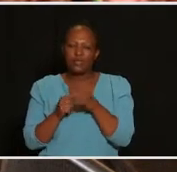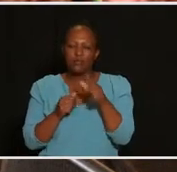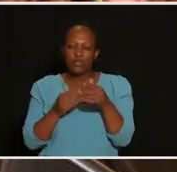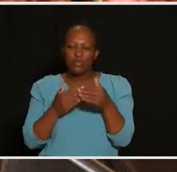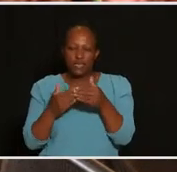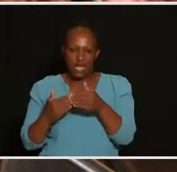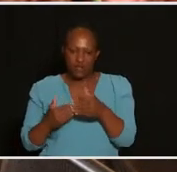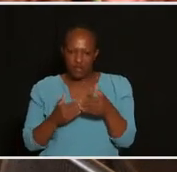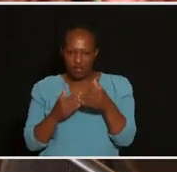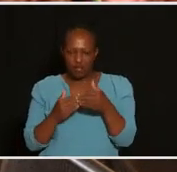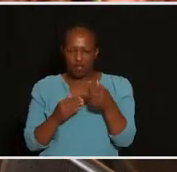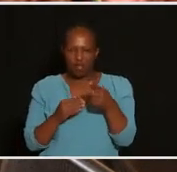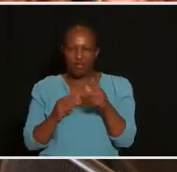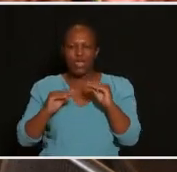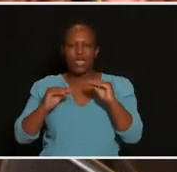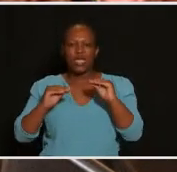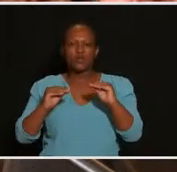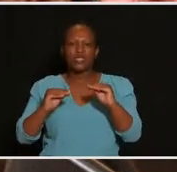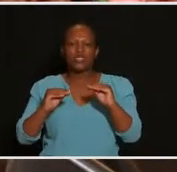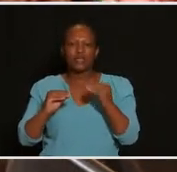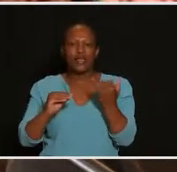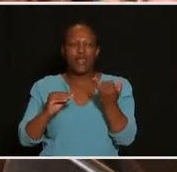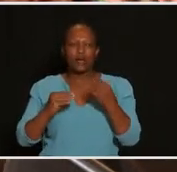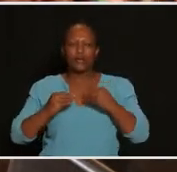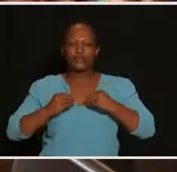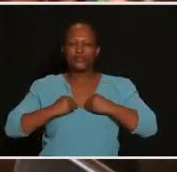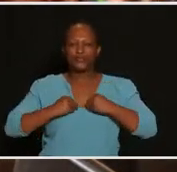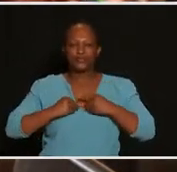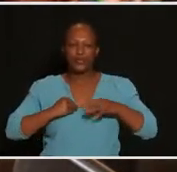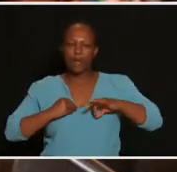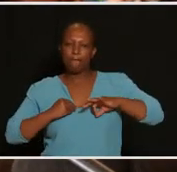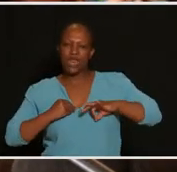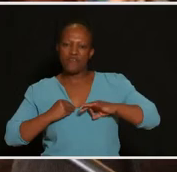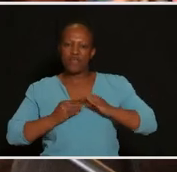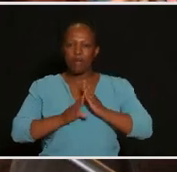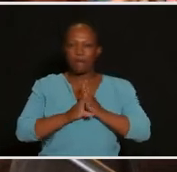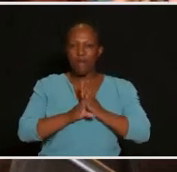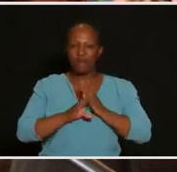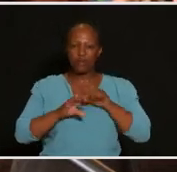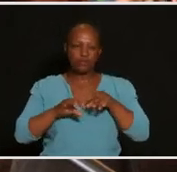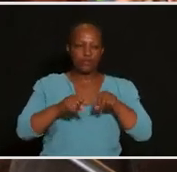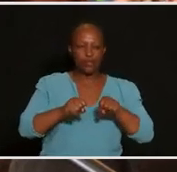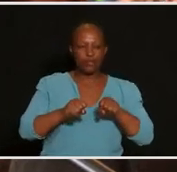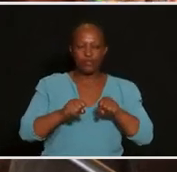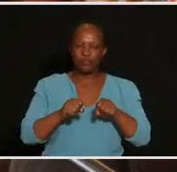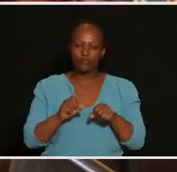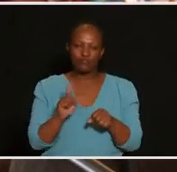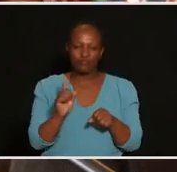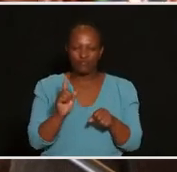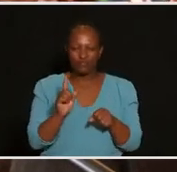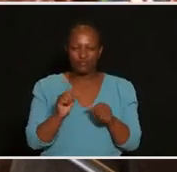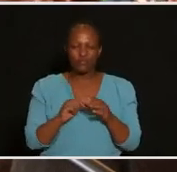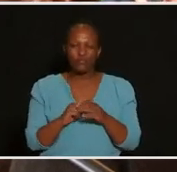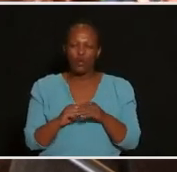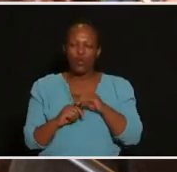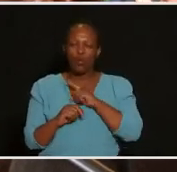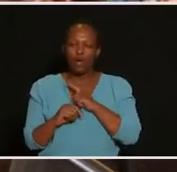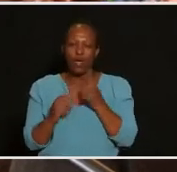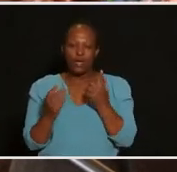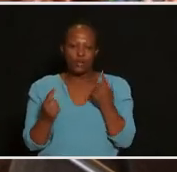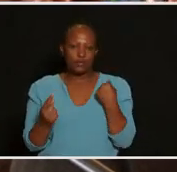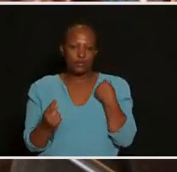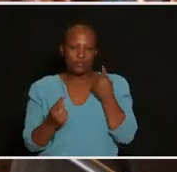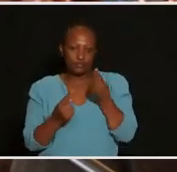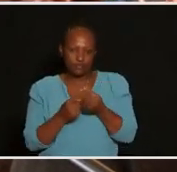making education a commodity we may not have to privatize education because to date we are sitting here